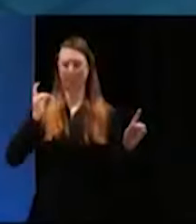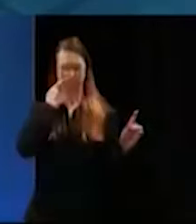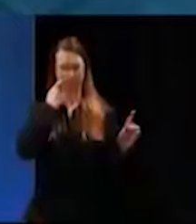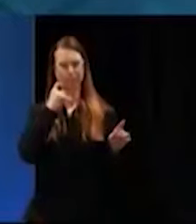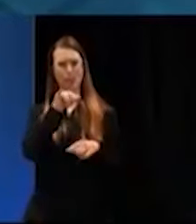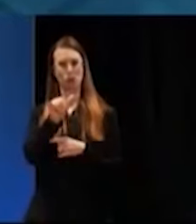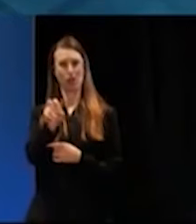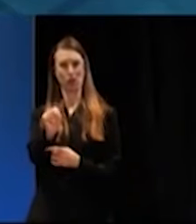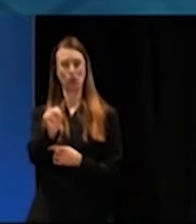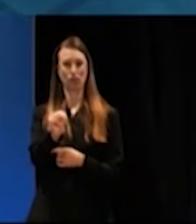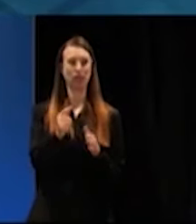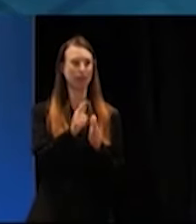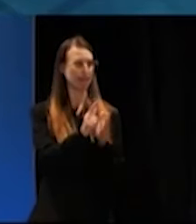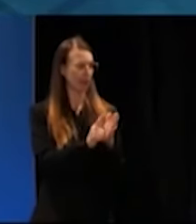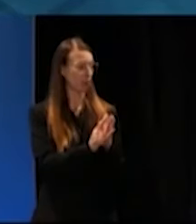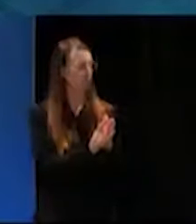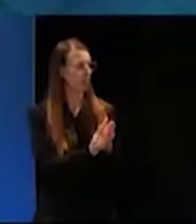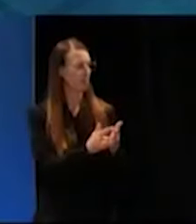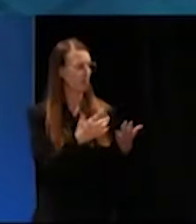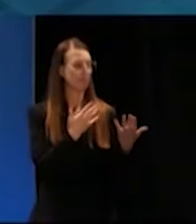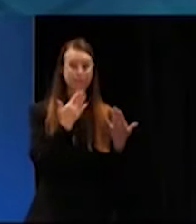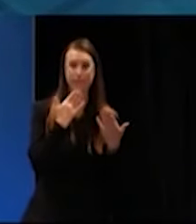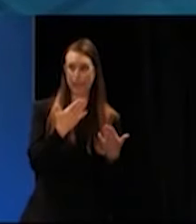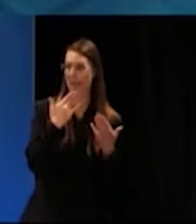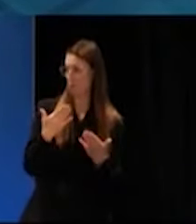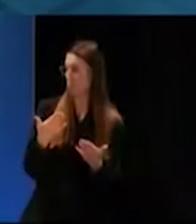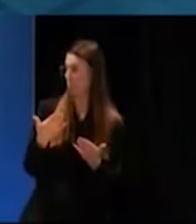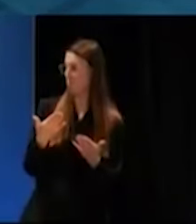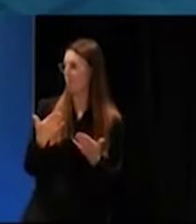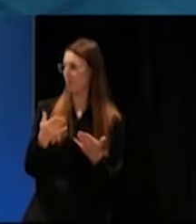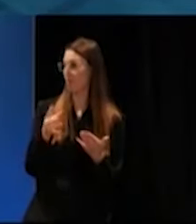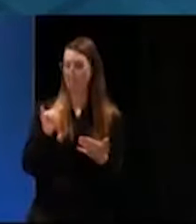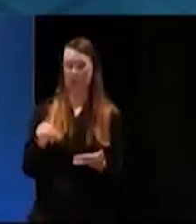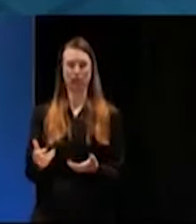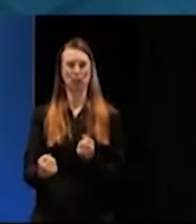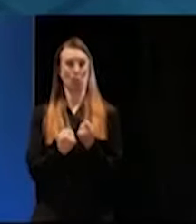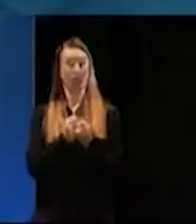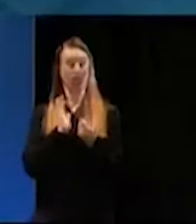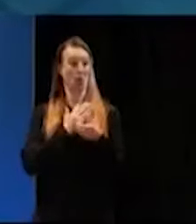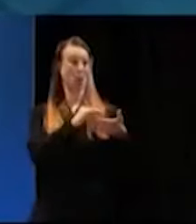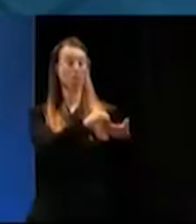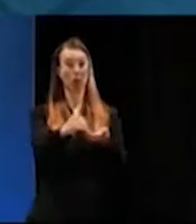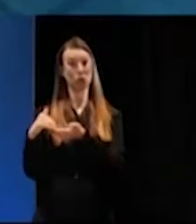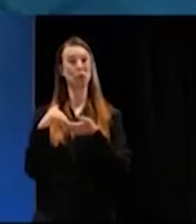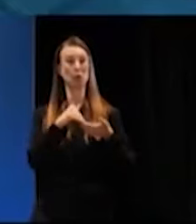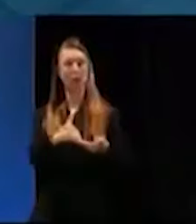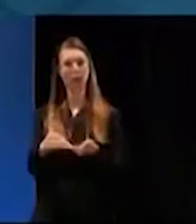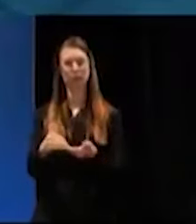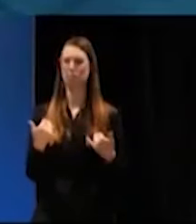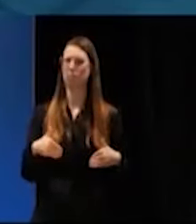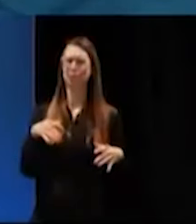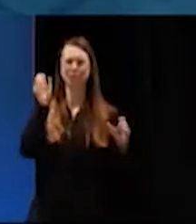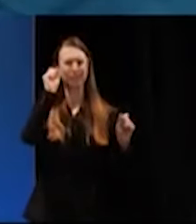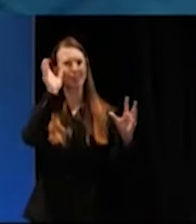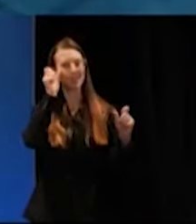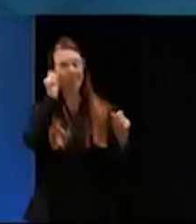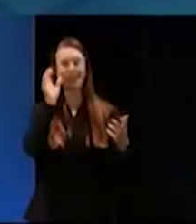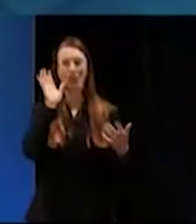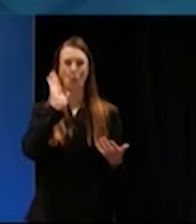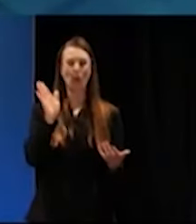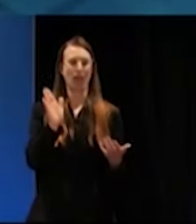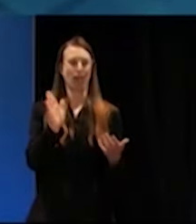The legislature, thank you, supports the partnership that we've created. Extraordinary. We're going to build the